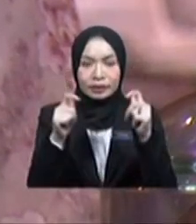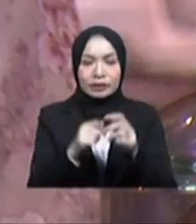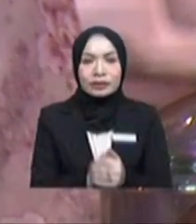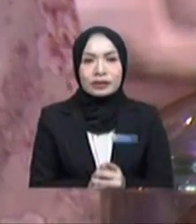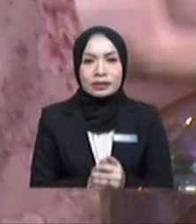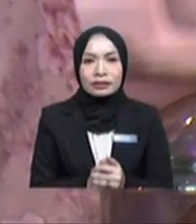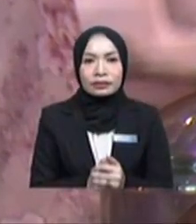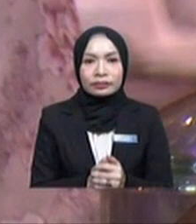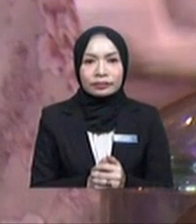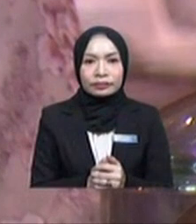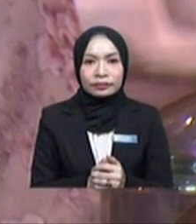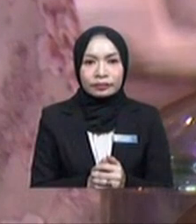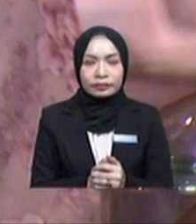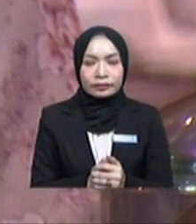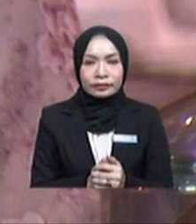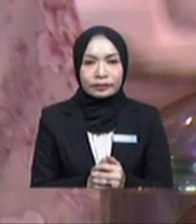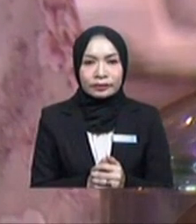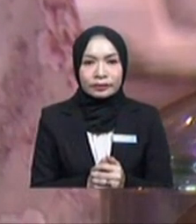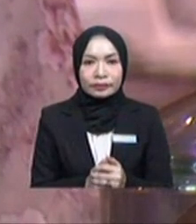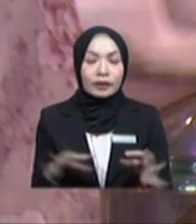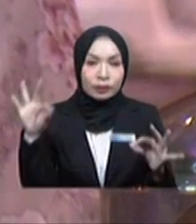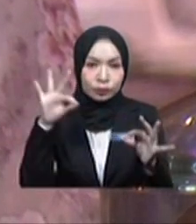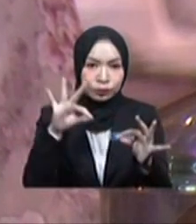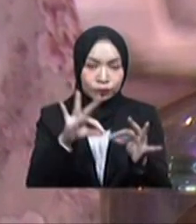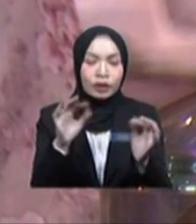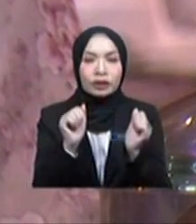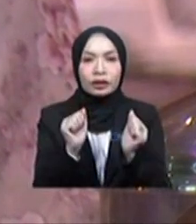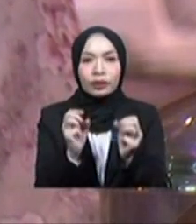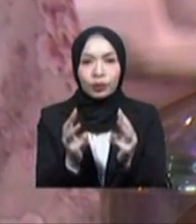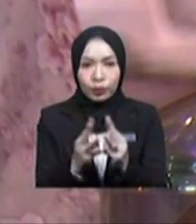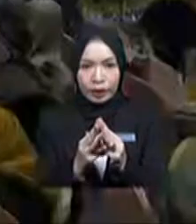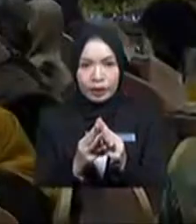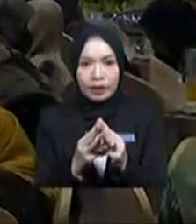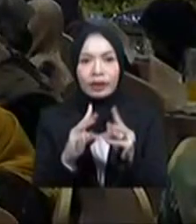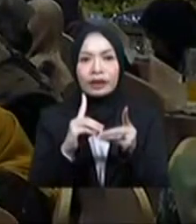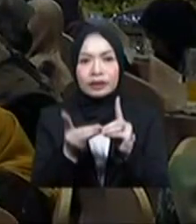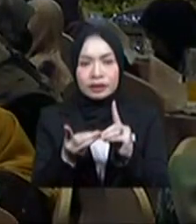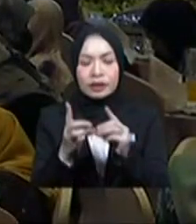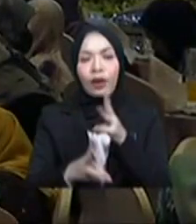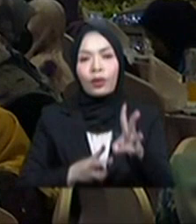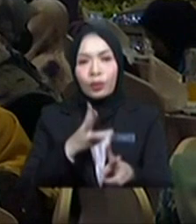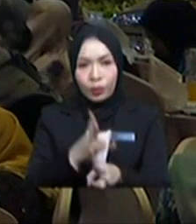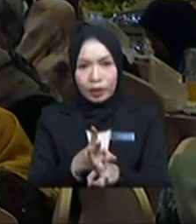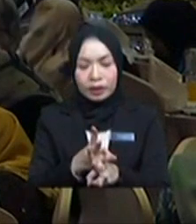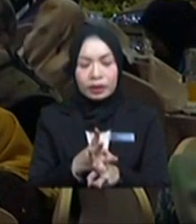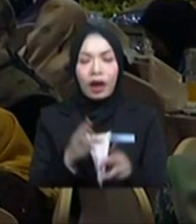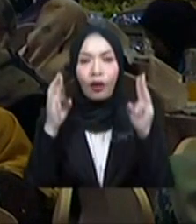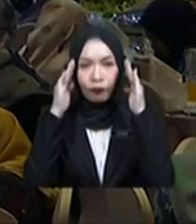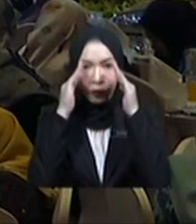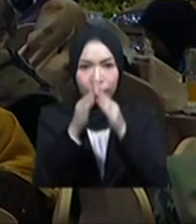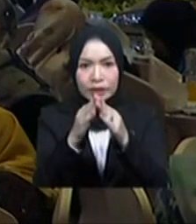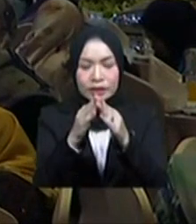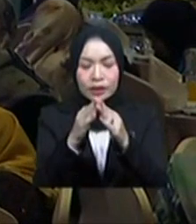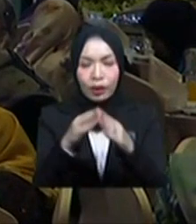in tandem with the demand of the digitalized world. In this regard, MOE focuses on